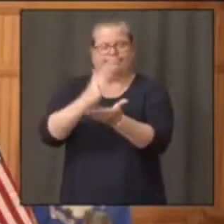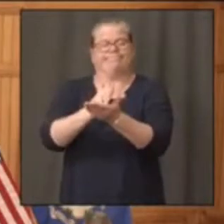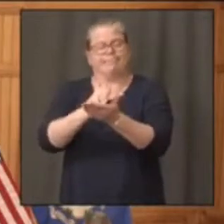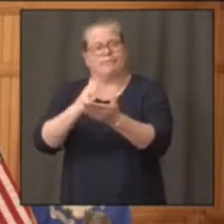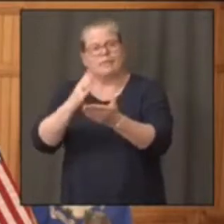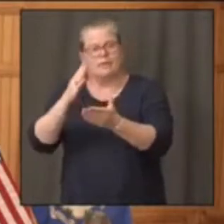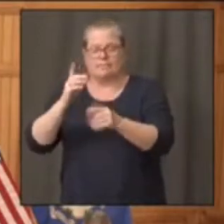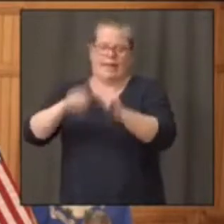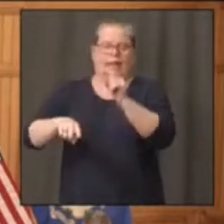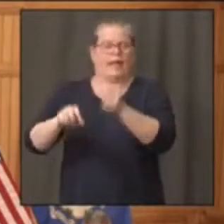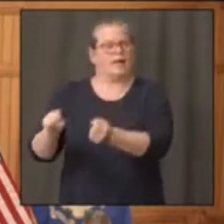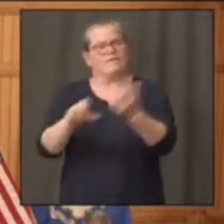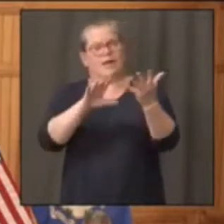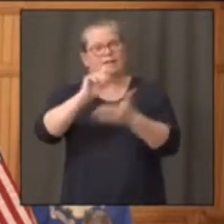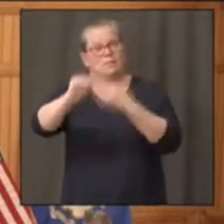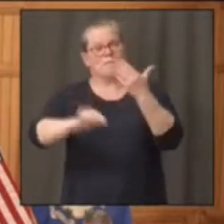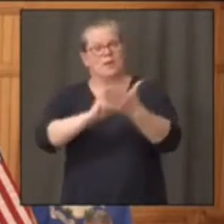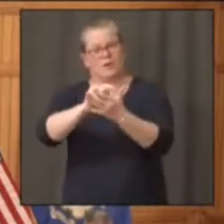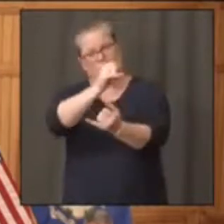Thank you.